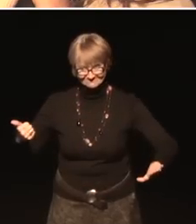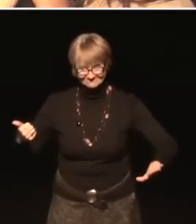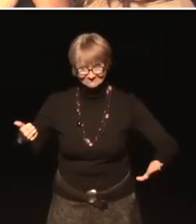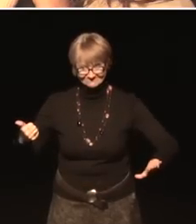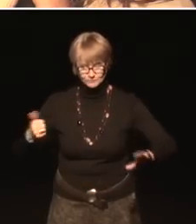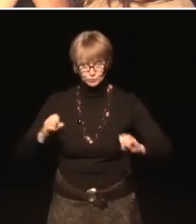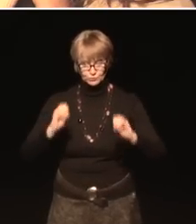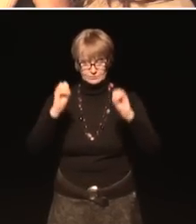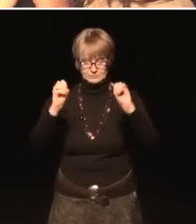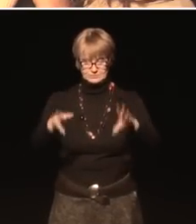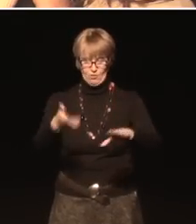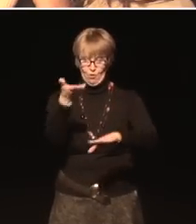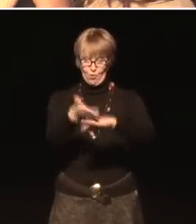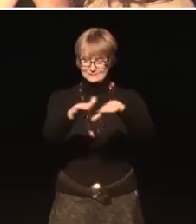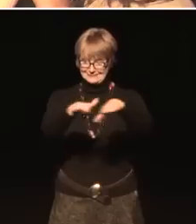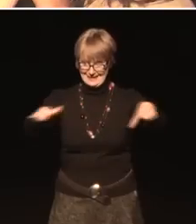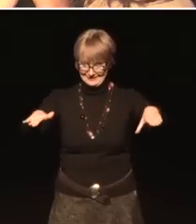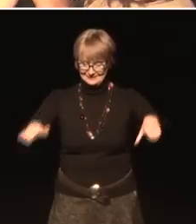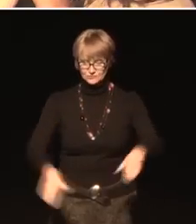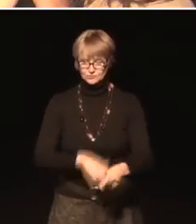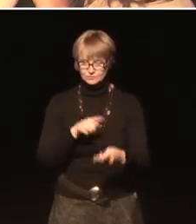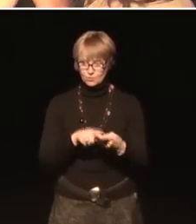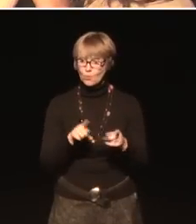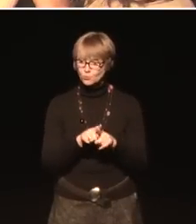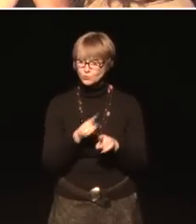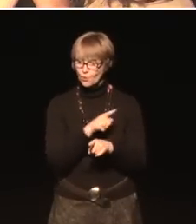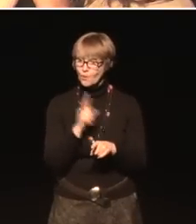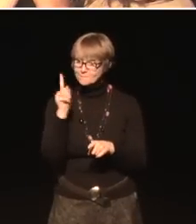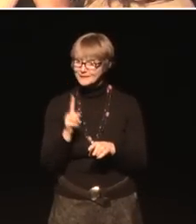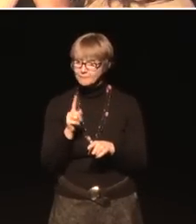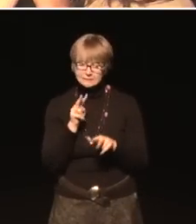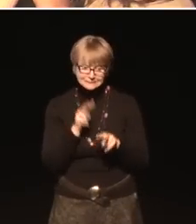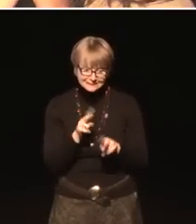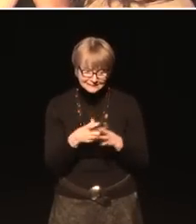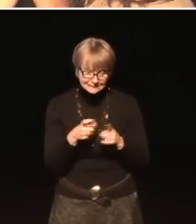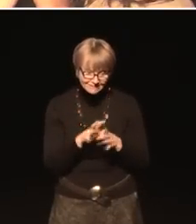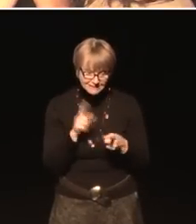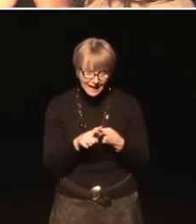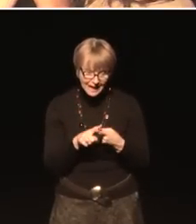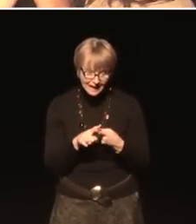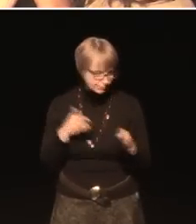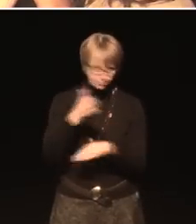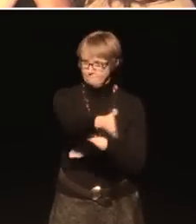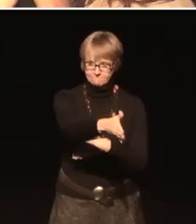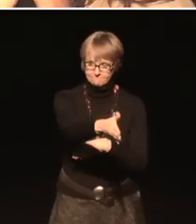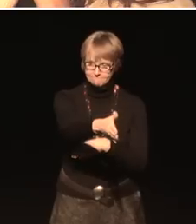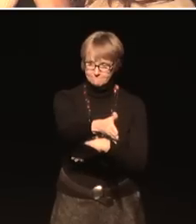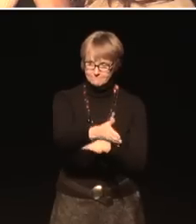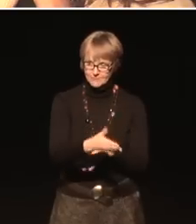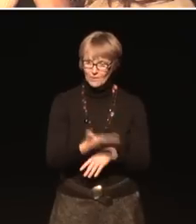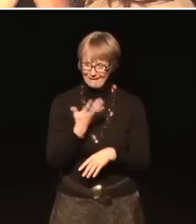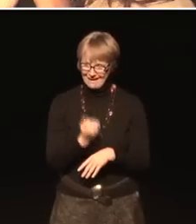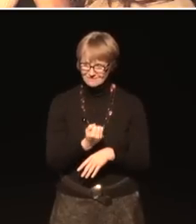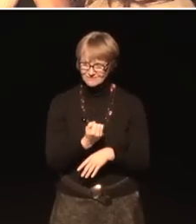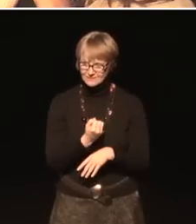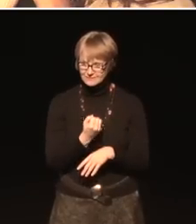big stages, and the other is he's got a whopping great audience that come to see his work, And, you know, we're doing 82 performances of Behind the Beautiful